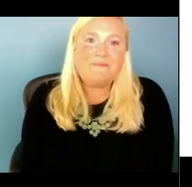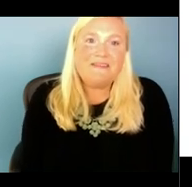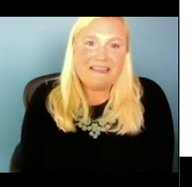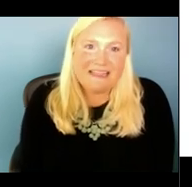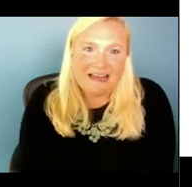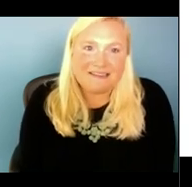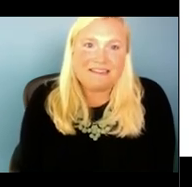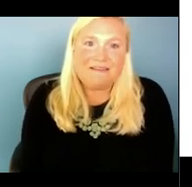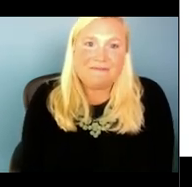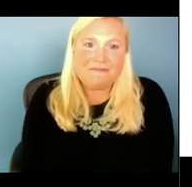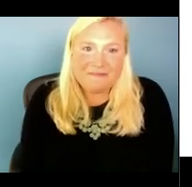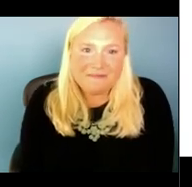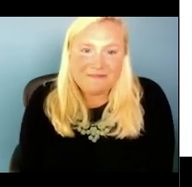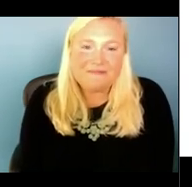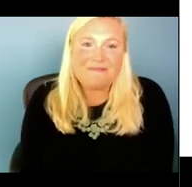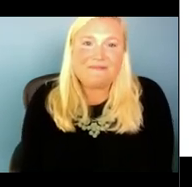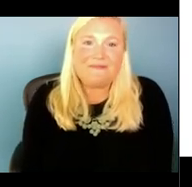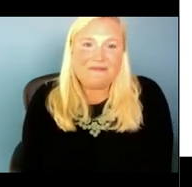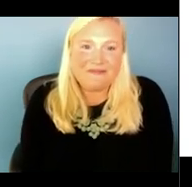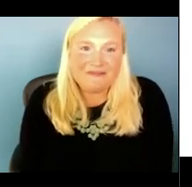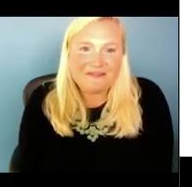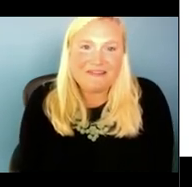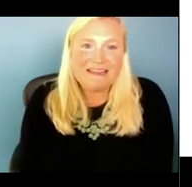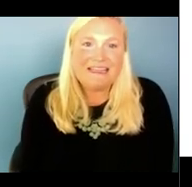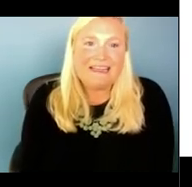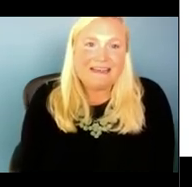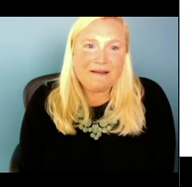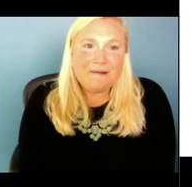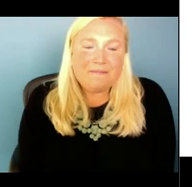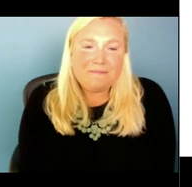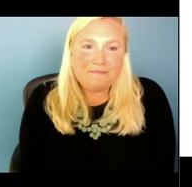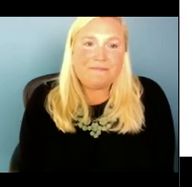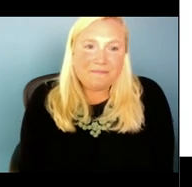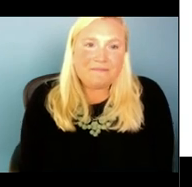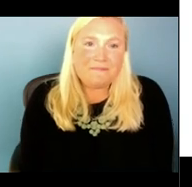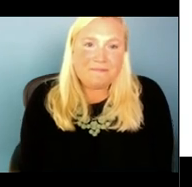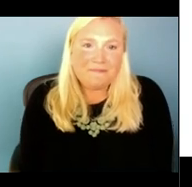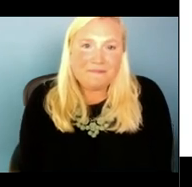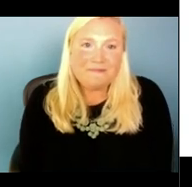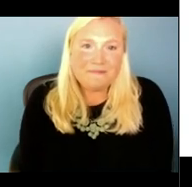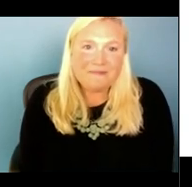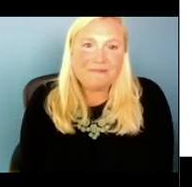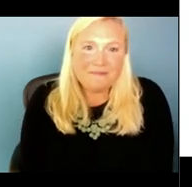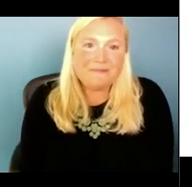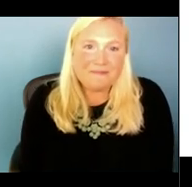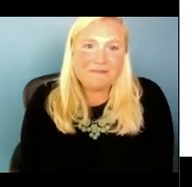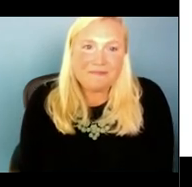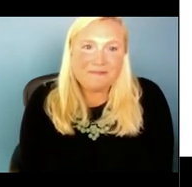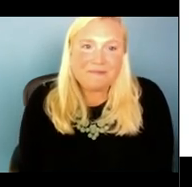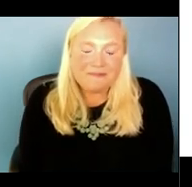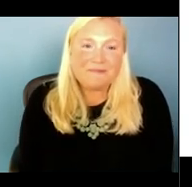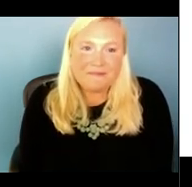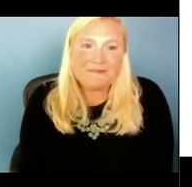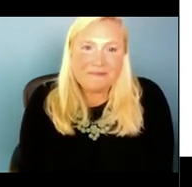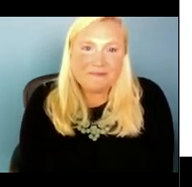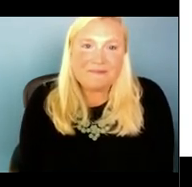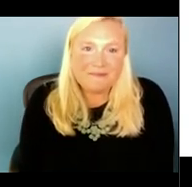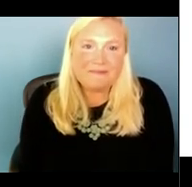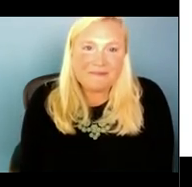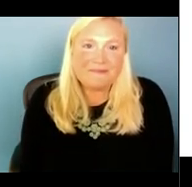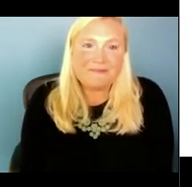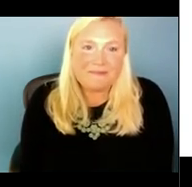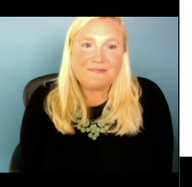gift. It's so wonderful to be able to support your clients in being the best communicators and feeling the best about